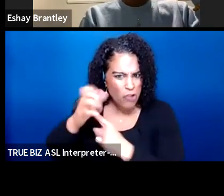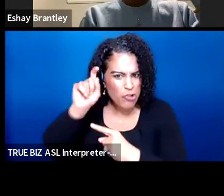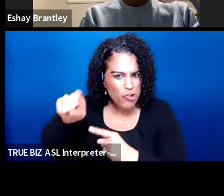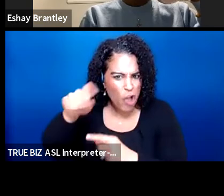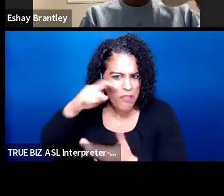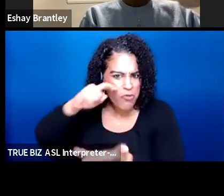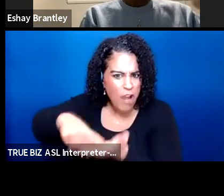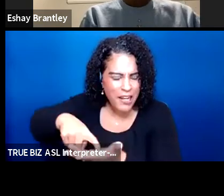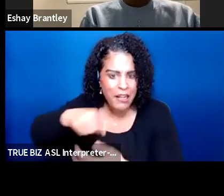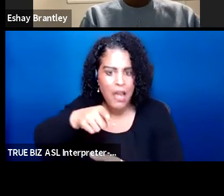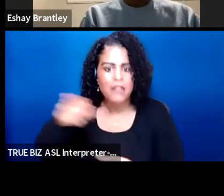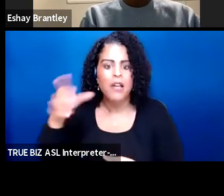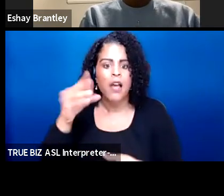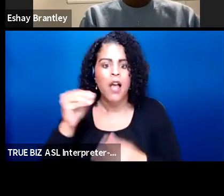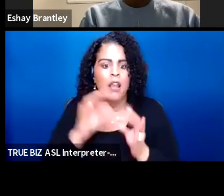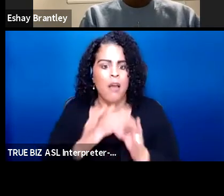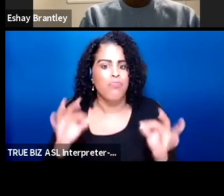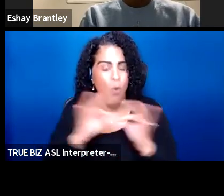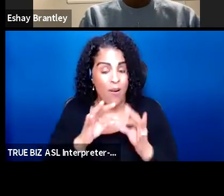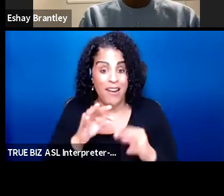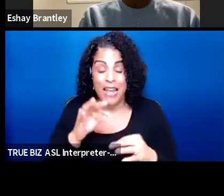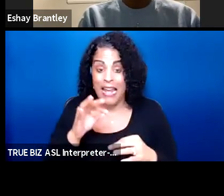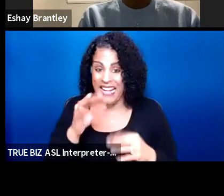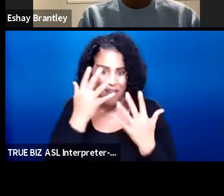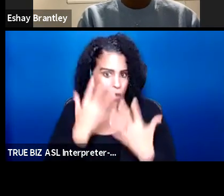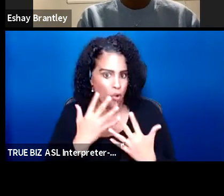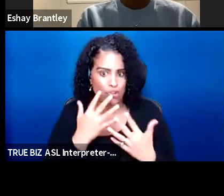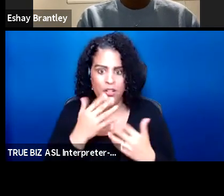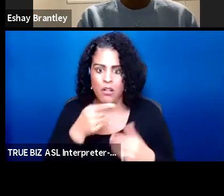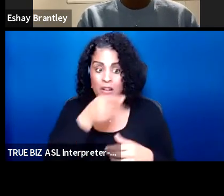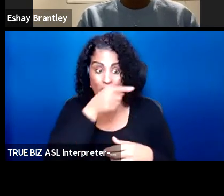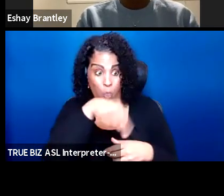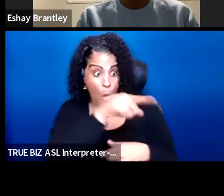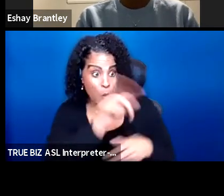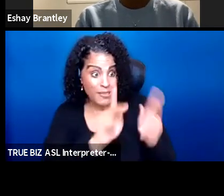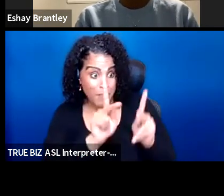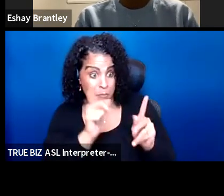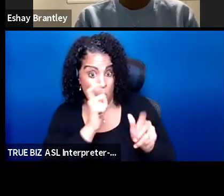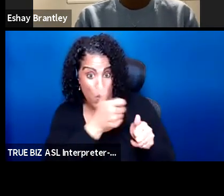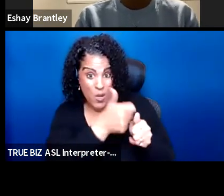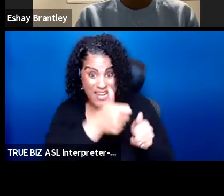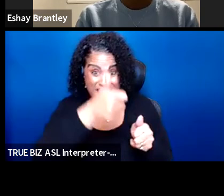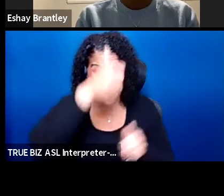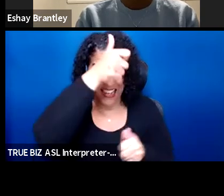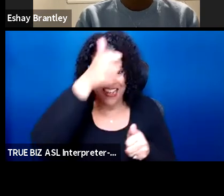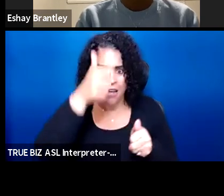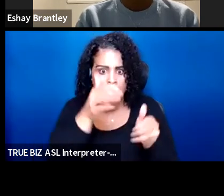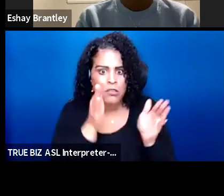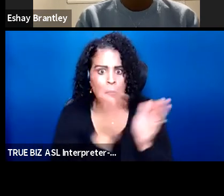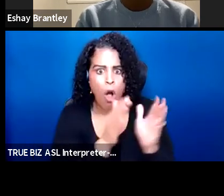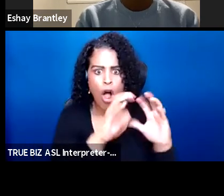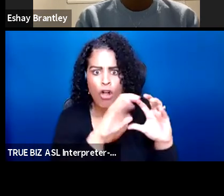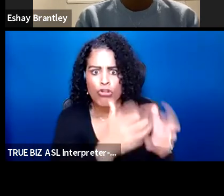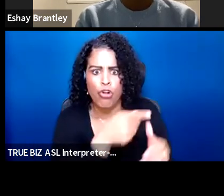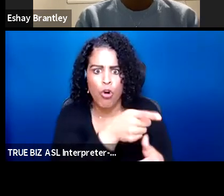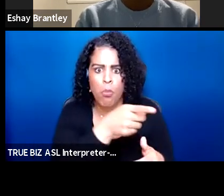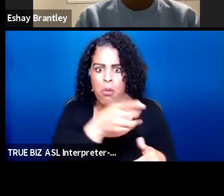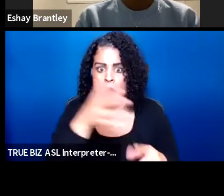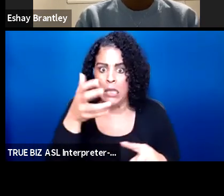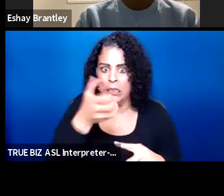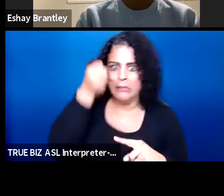when, you know, there's higher powers or a smaller group that holds so much of the resources and so much of